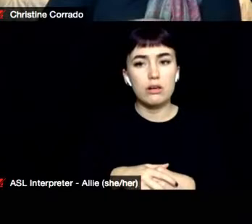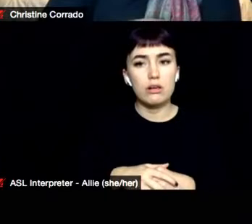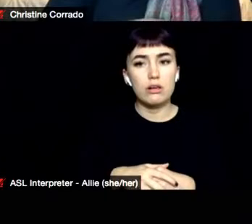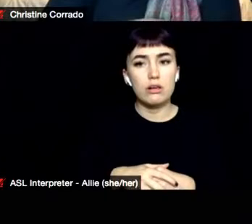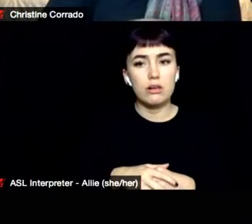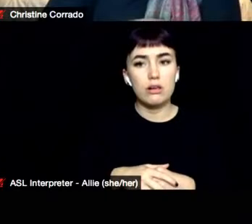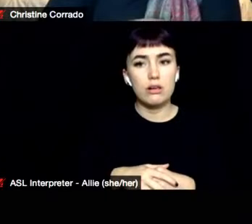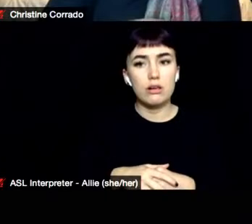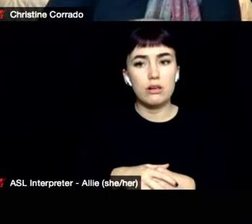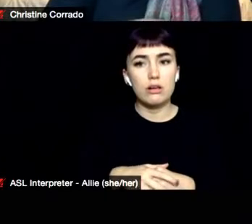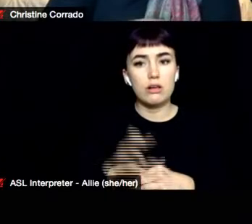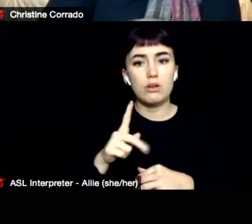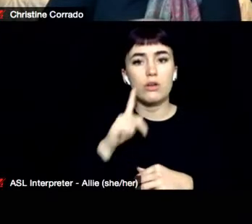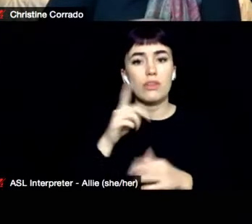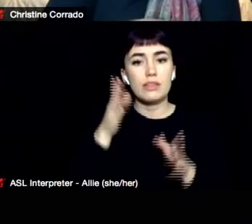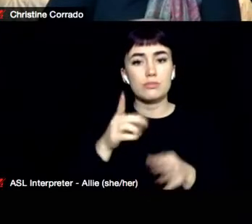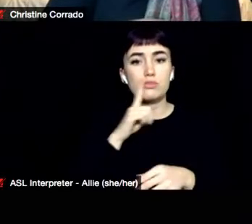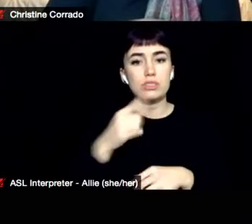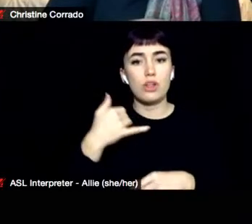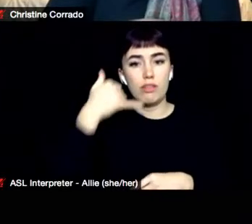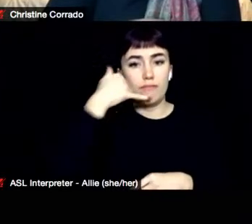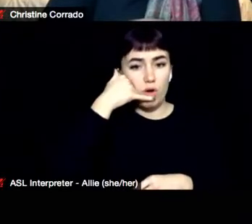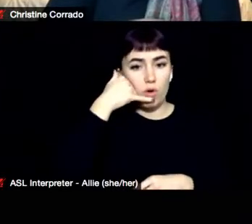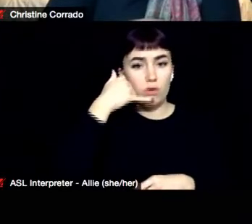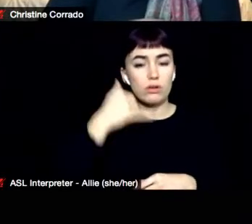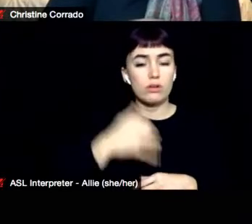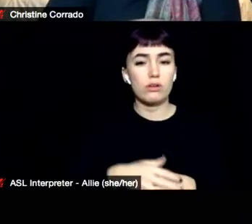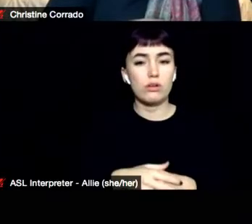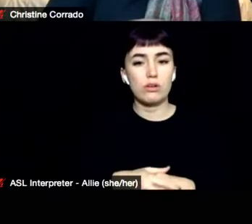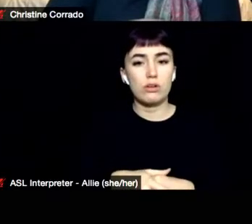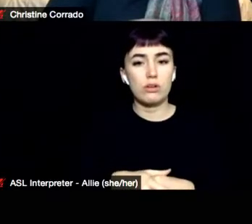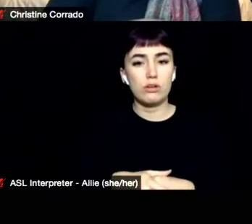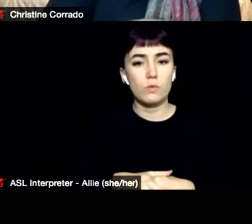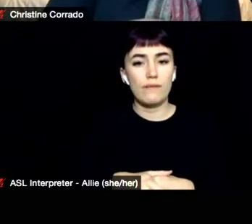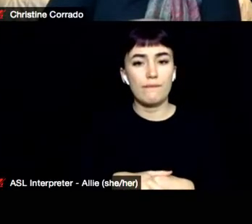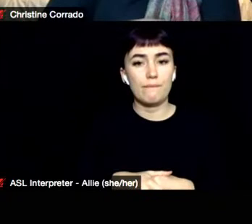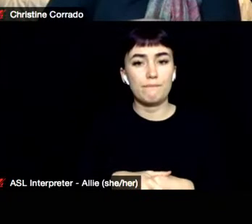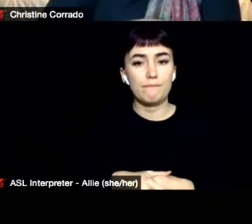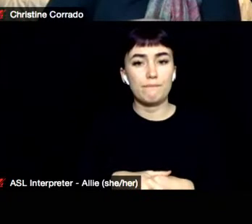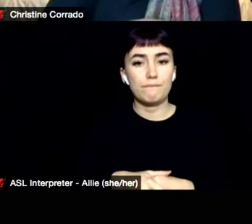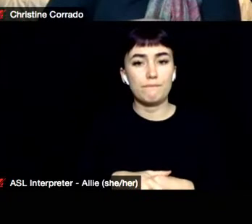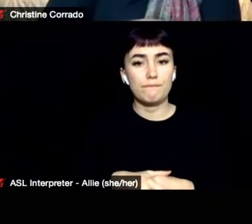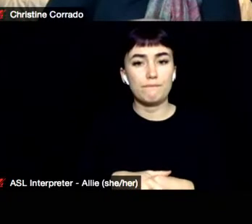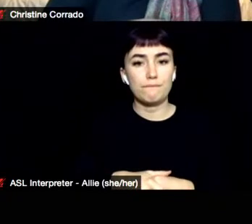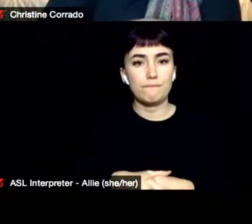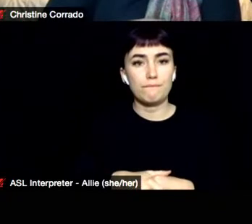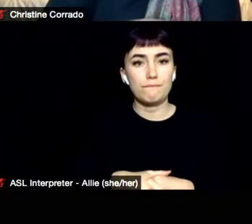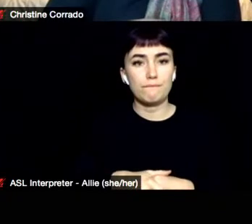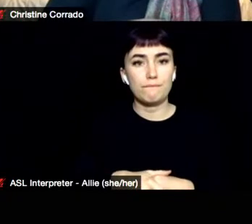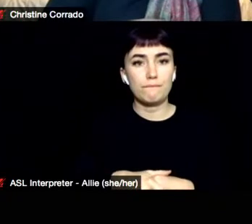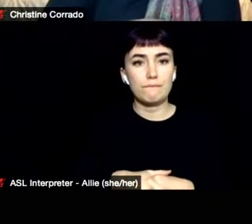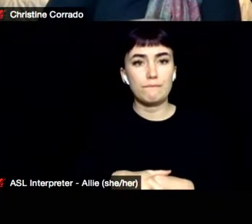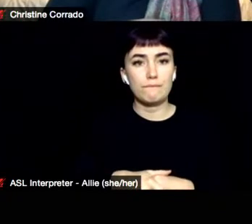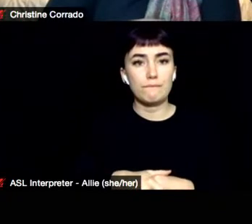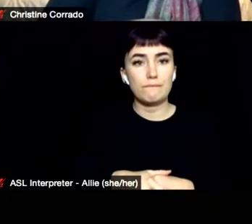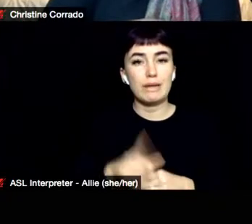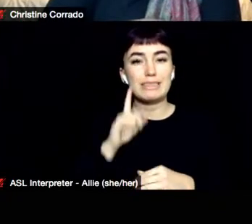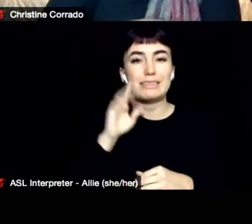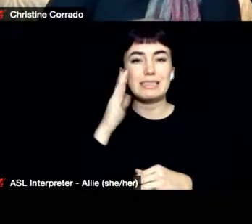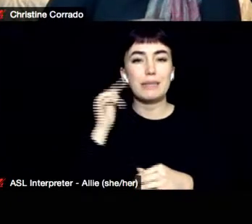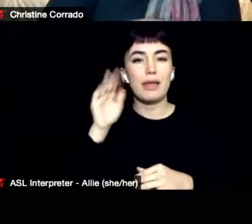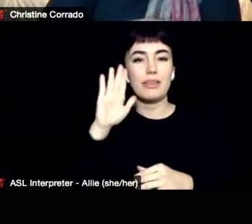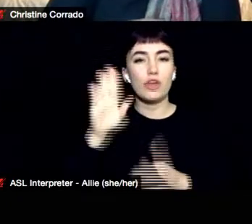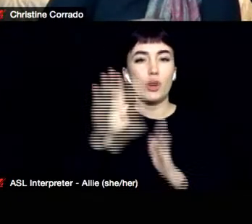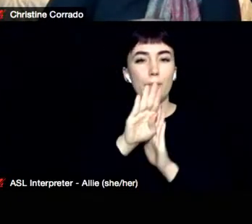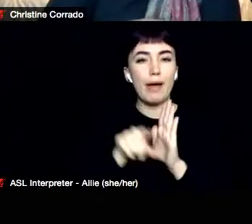this person is on the phone. 2 people on phone. Is there anyone else? Yes, I'd also like to speak. I think